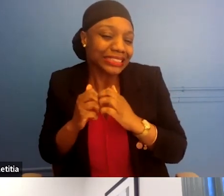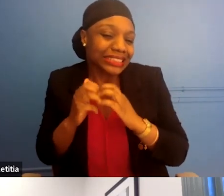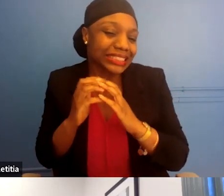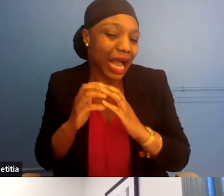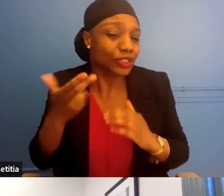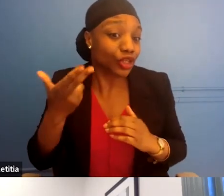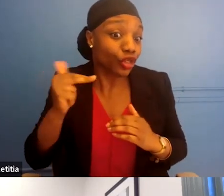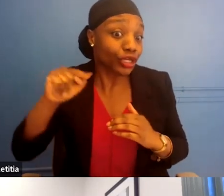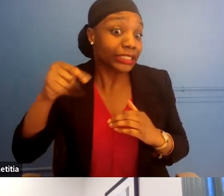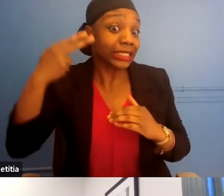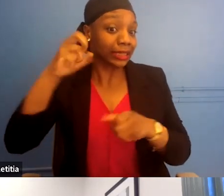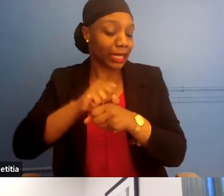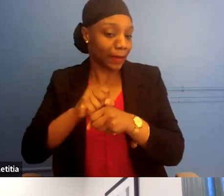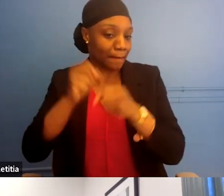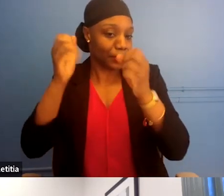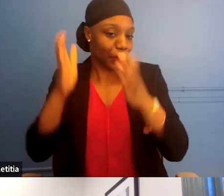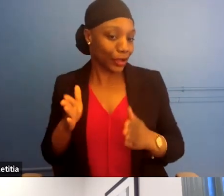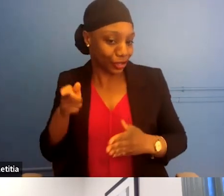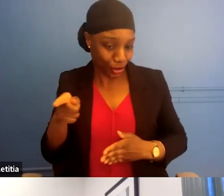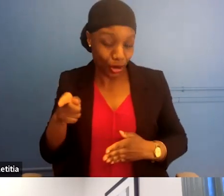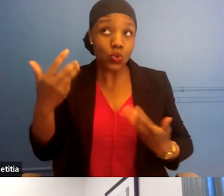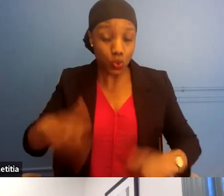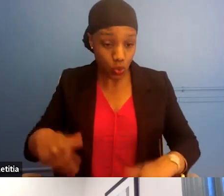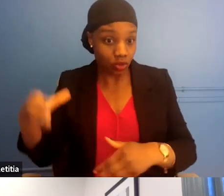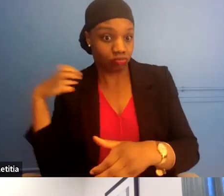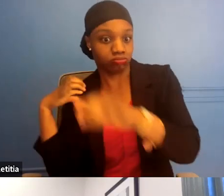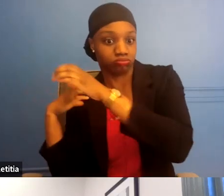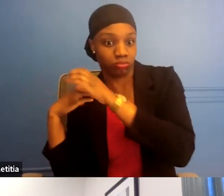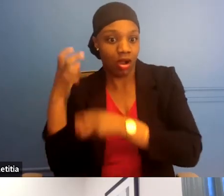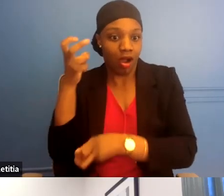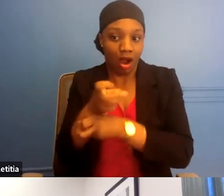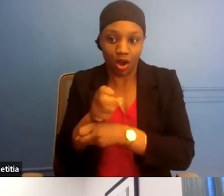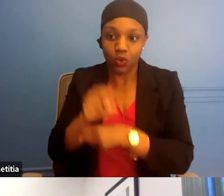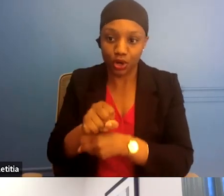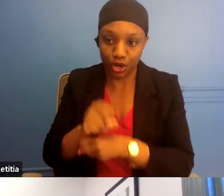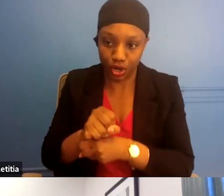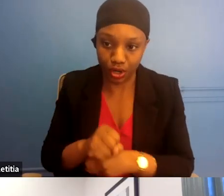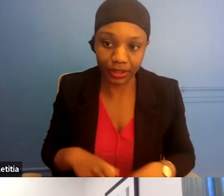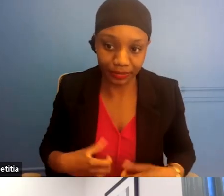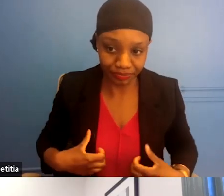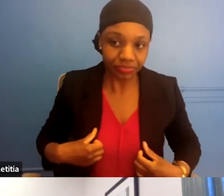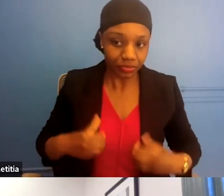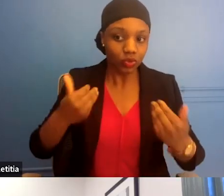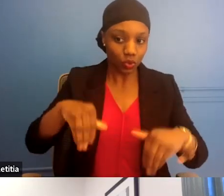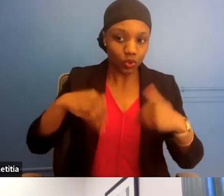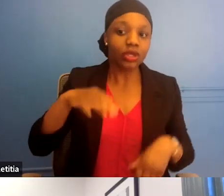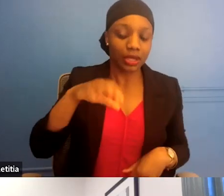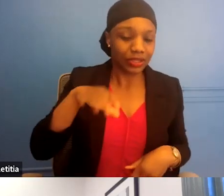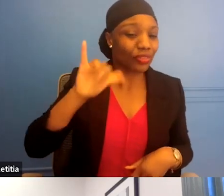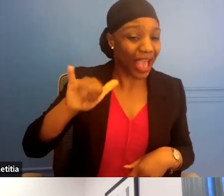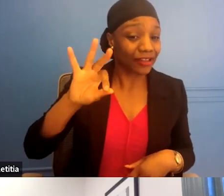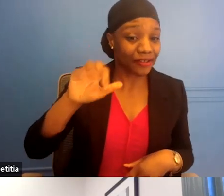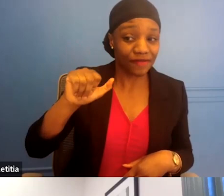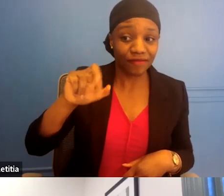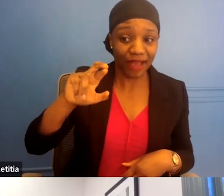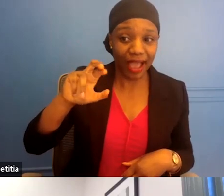little bit, definitely a lot of luck with a lot of hard work. Married together resulted in a good career. And as you said, I started